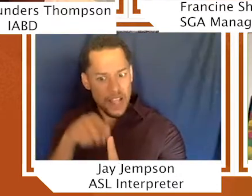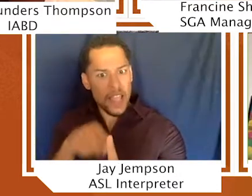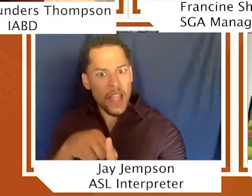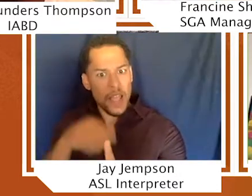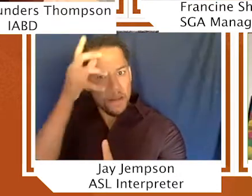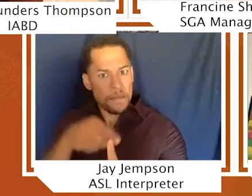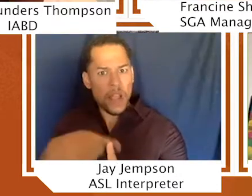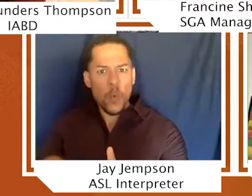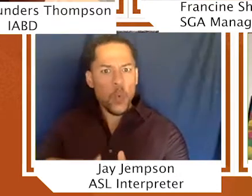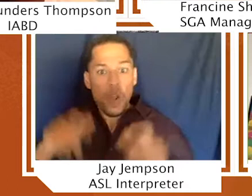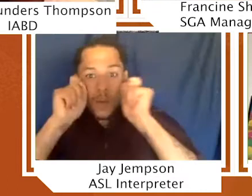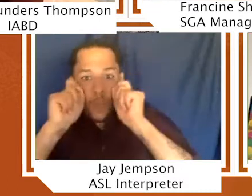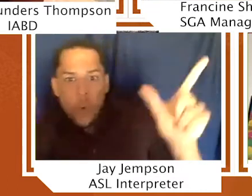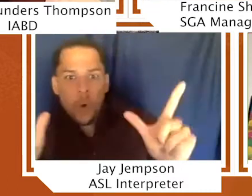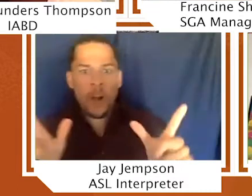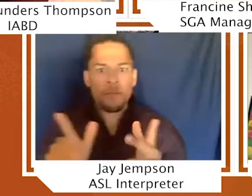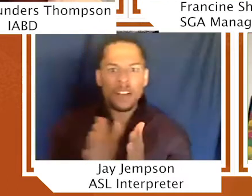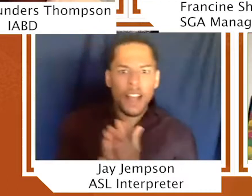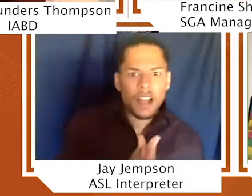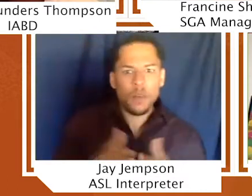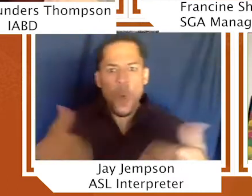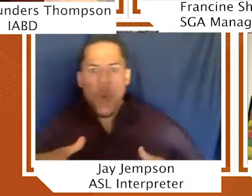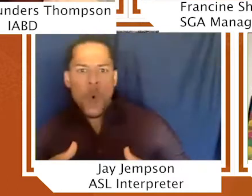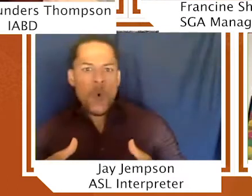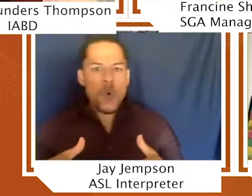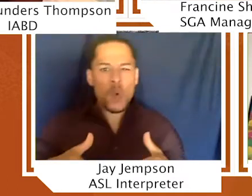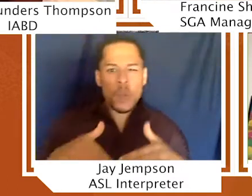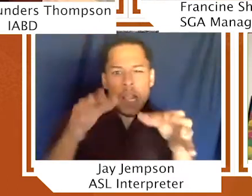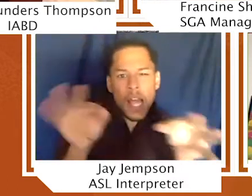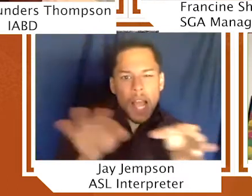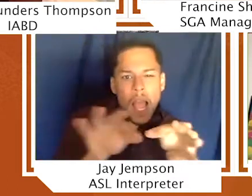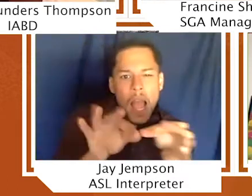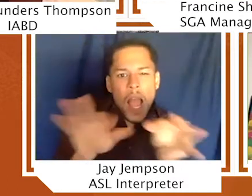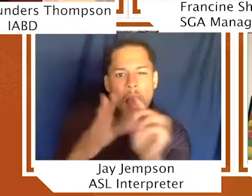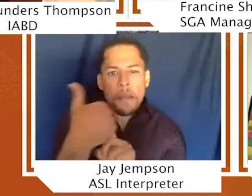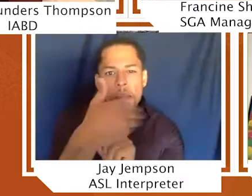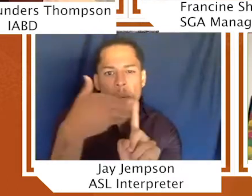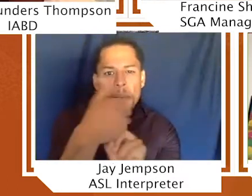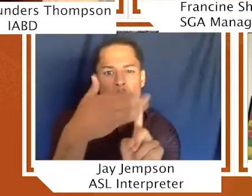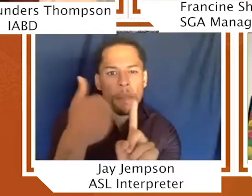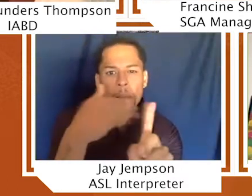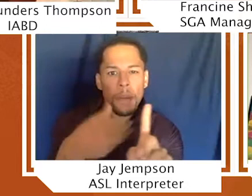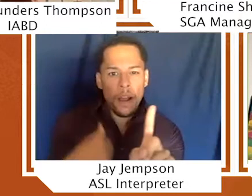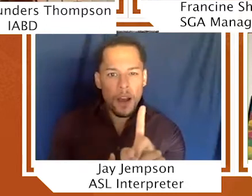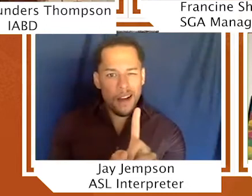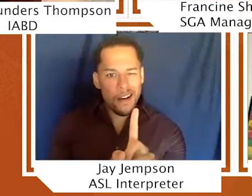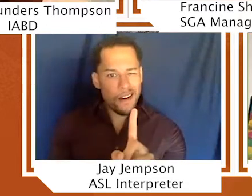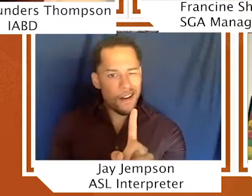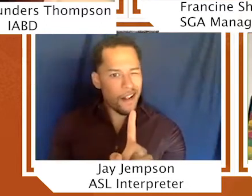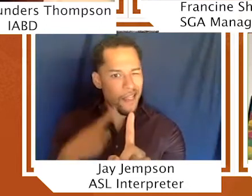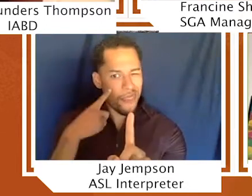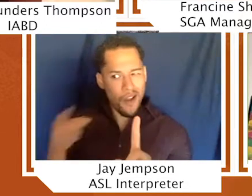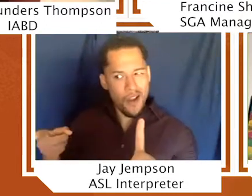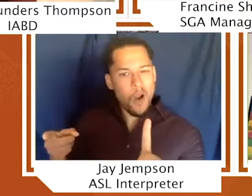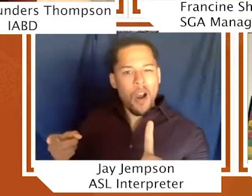doing all of this and all of that. And I'm like, damn, they got you with the money, bro. They got you.